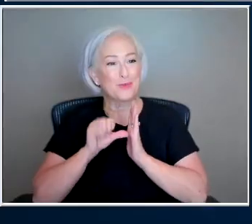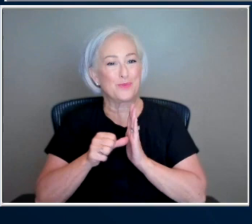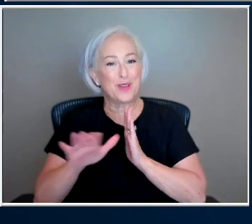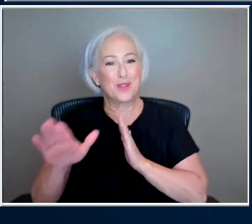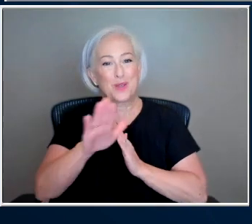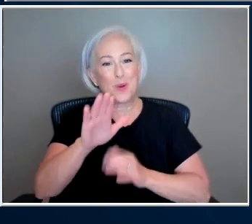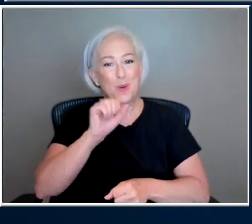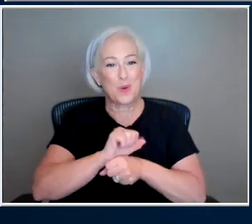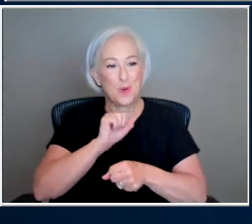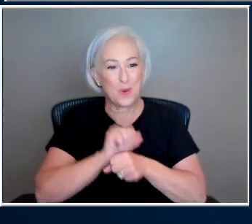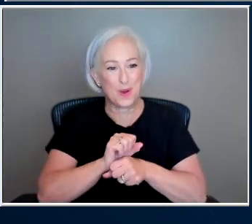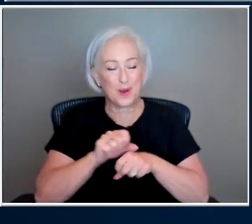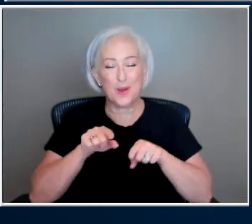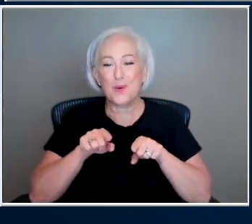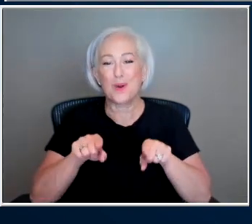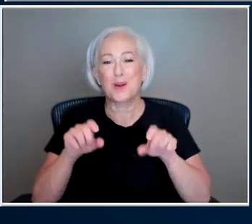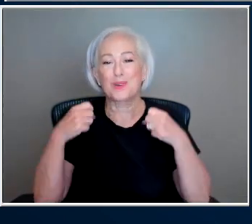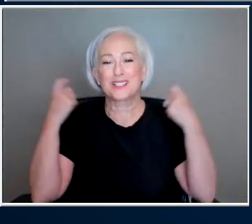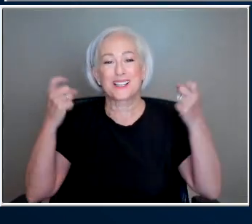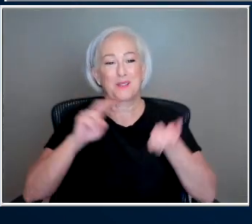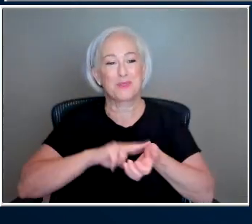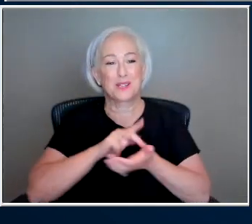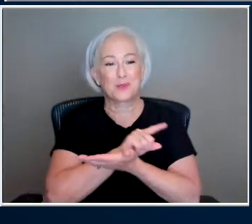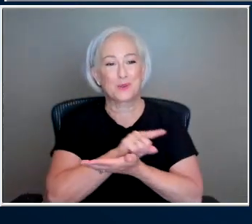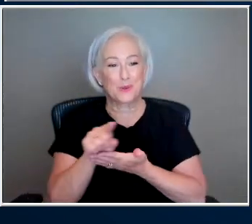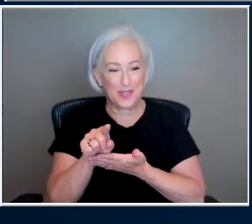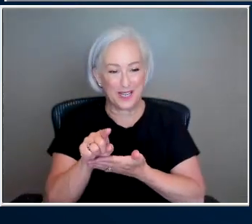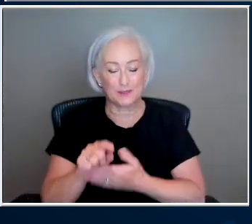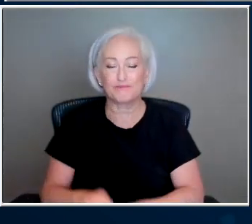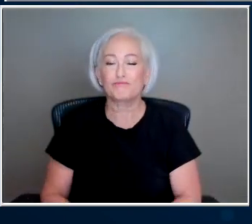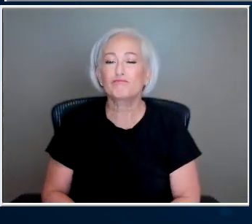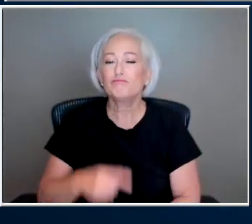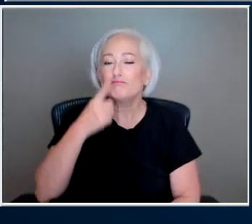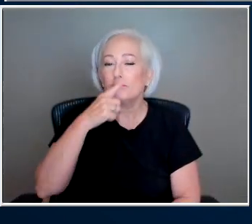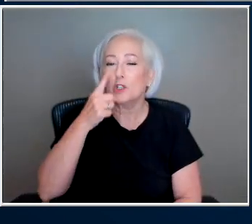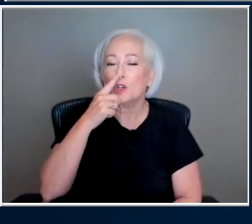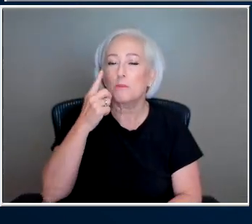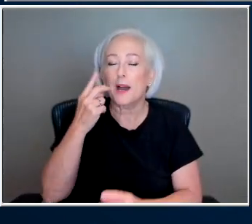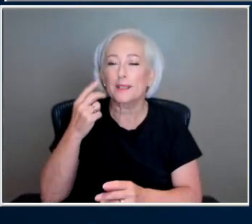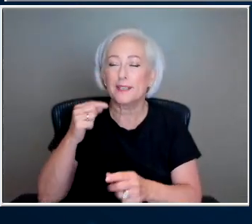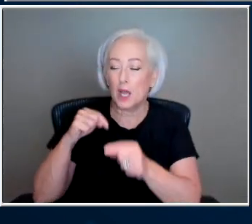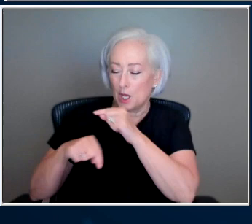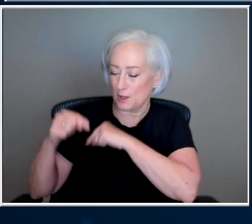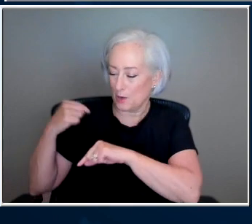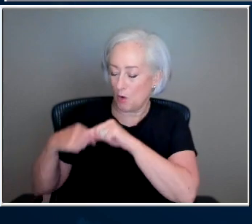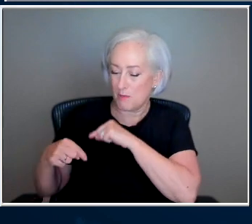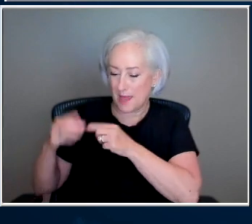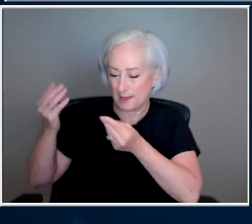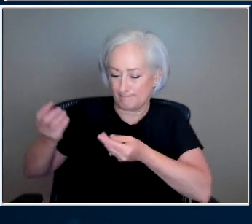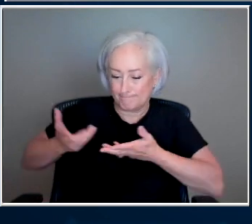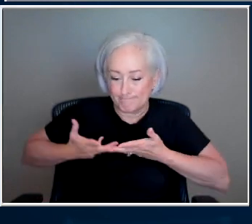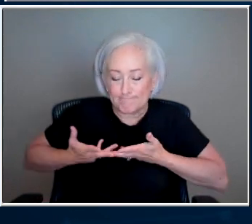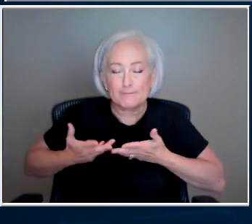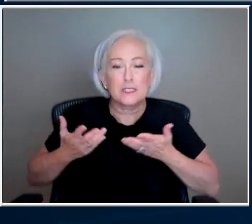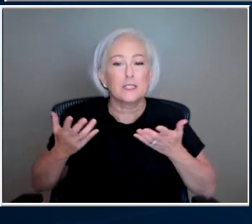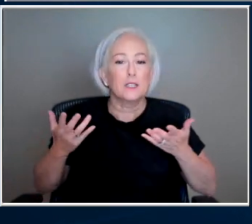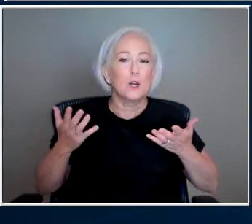So Izzy, take us back to when Dallas was born. How long did she spend in the NICU, and what type of care was she